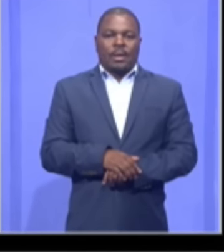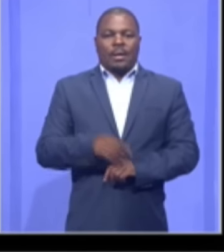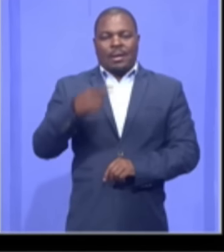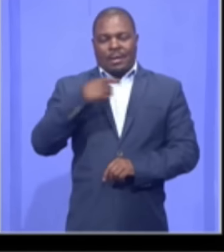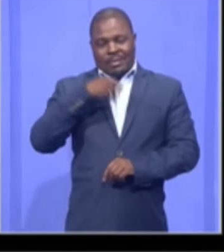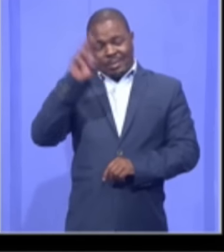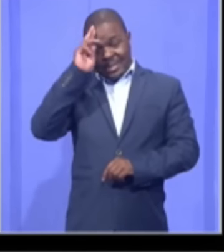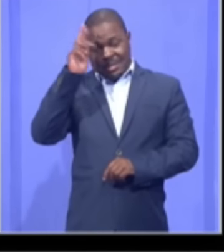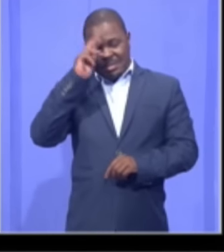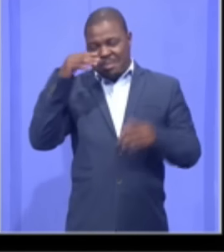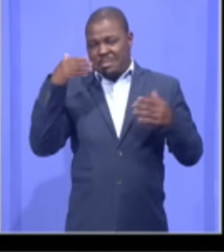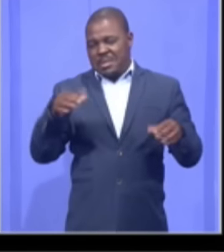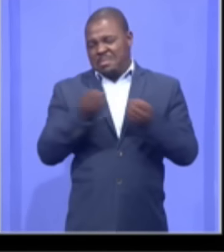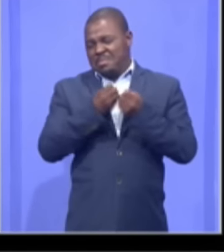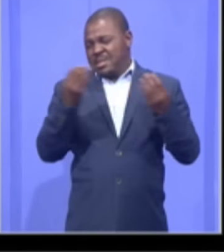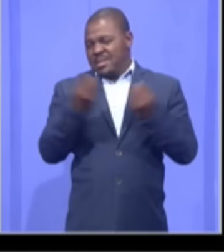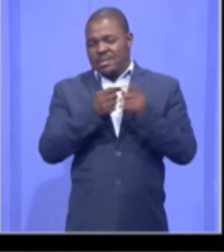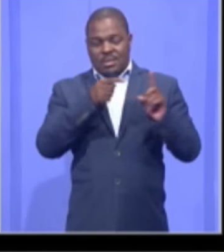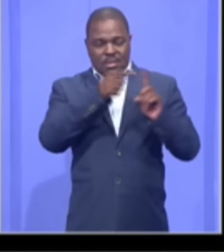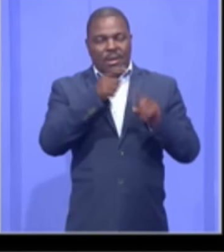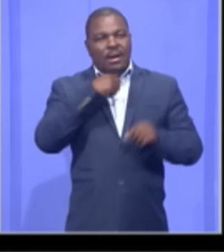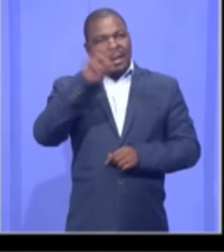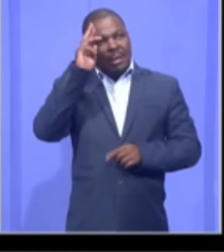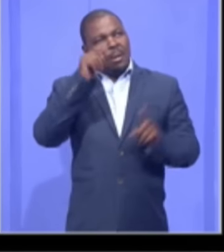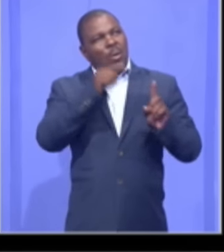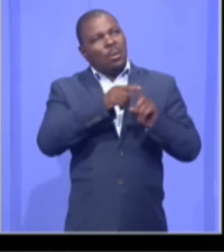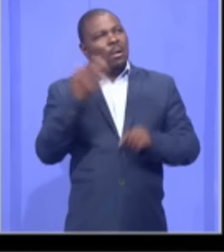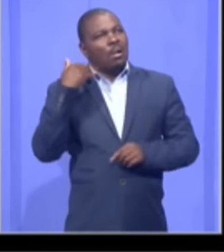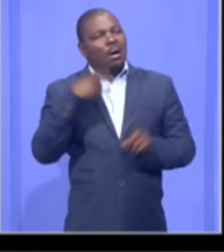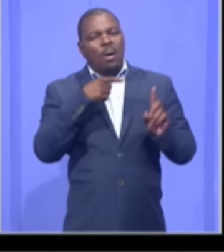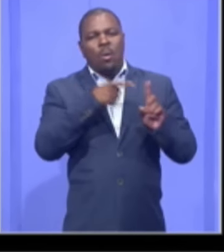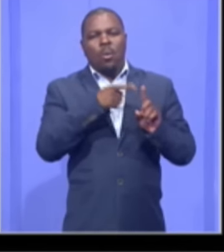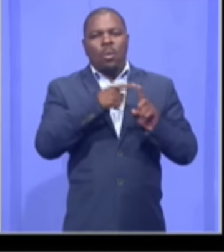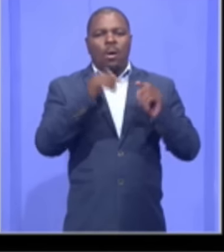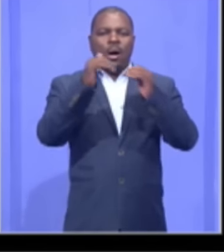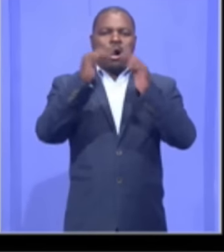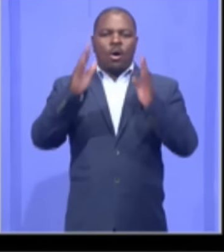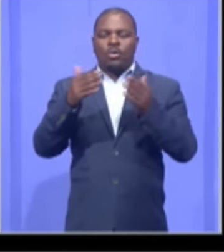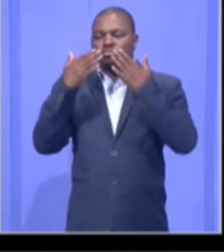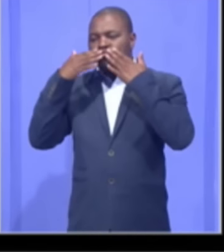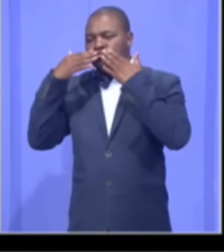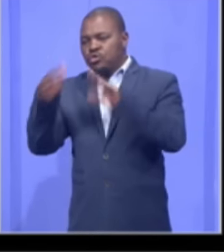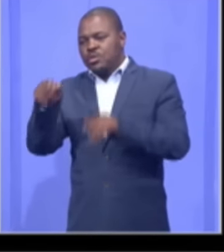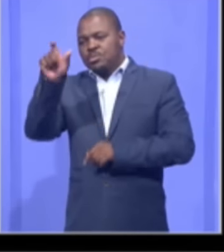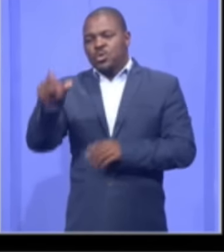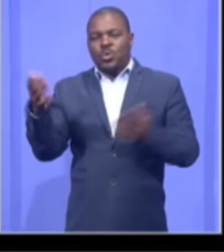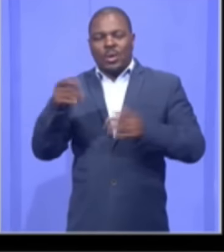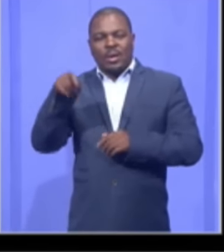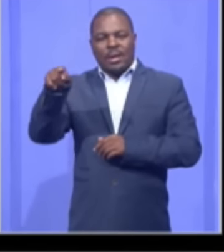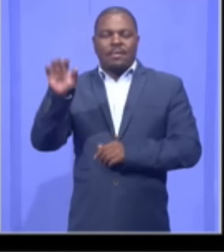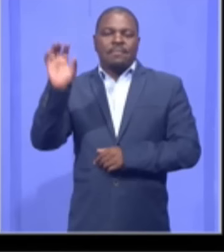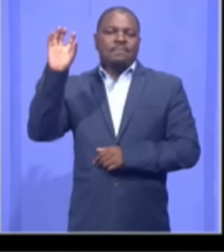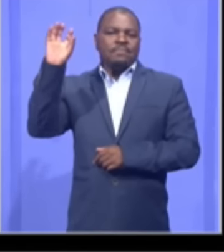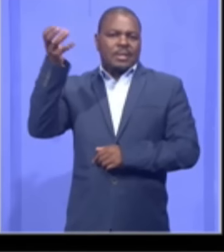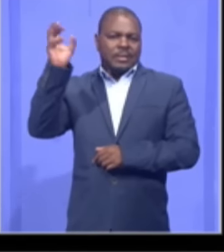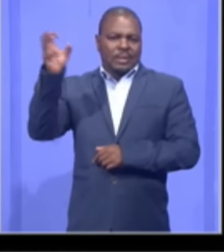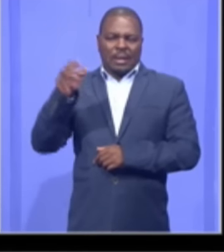hopolang ka pena ka tsona mme ke mo hopola mana ha ne a fana ka ntlo ka mane ka Freestata le lapeng le ne e